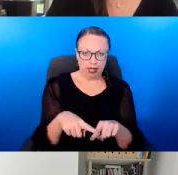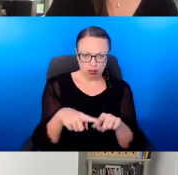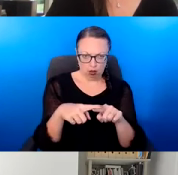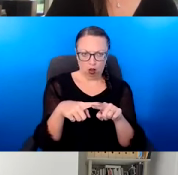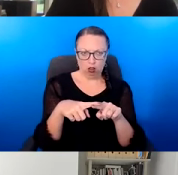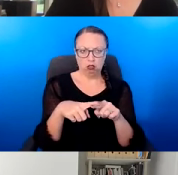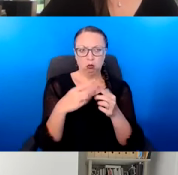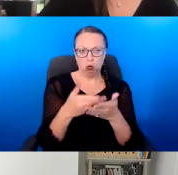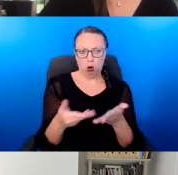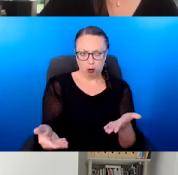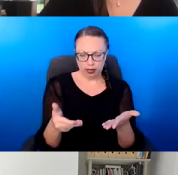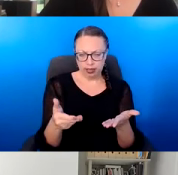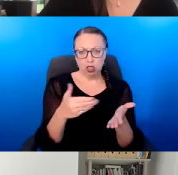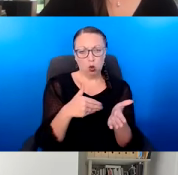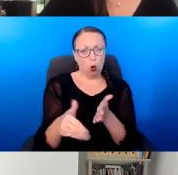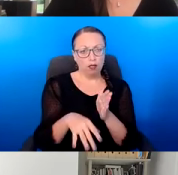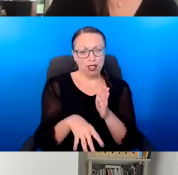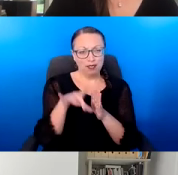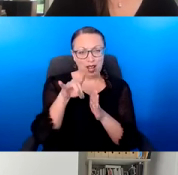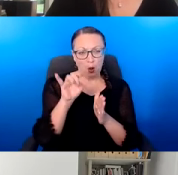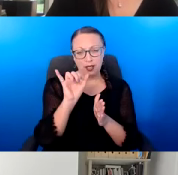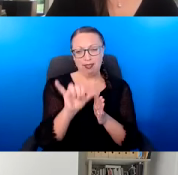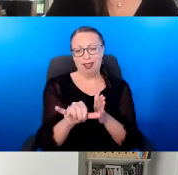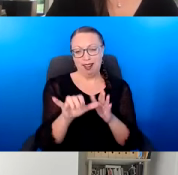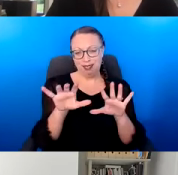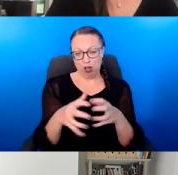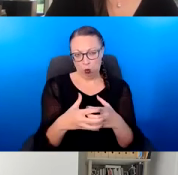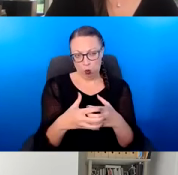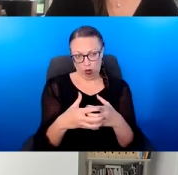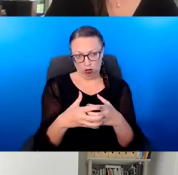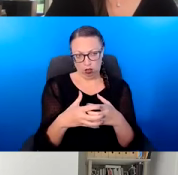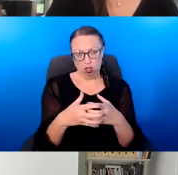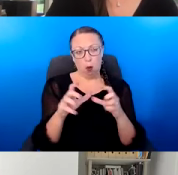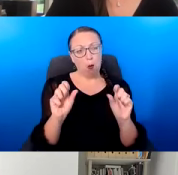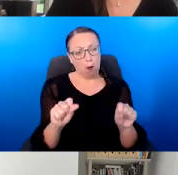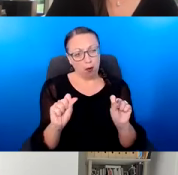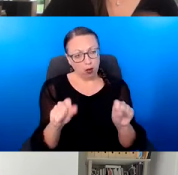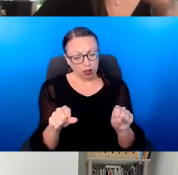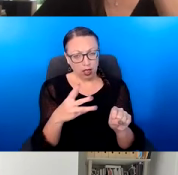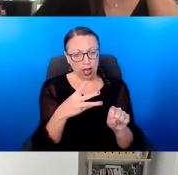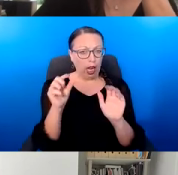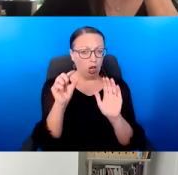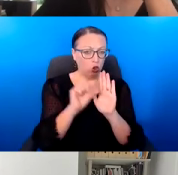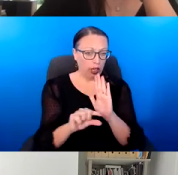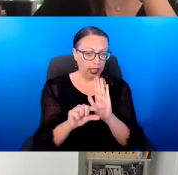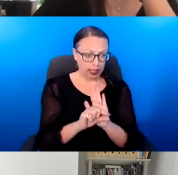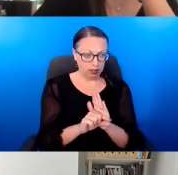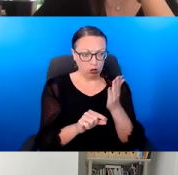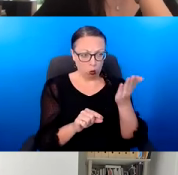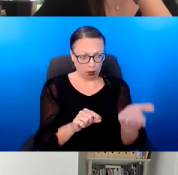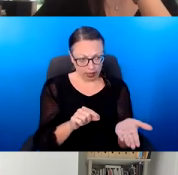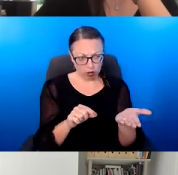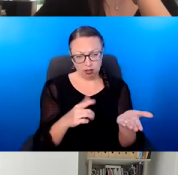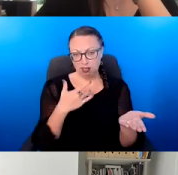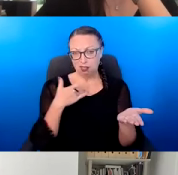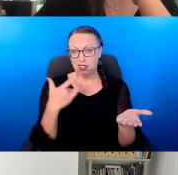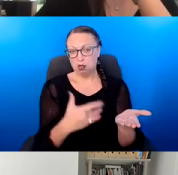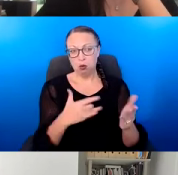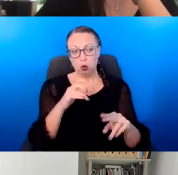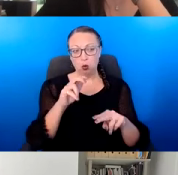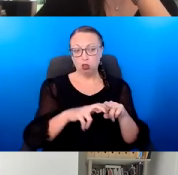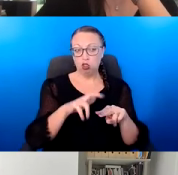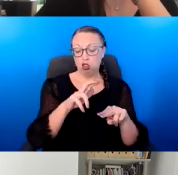often found in that category. They're probabilistic and they're graded. Here's a prototypical chair